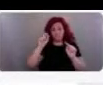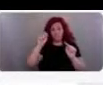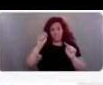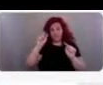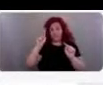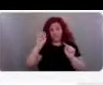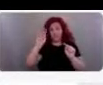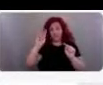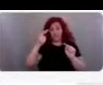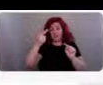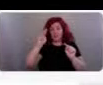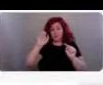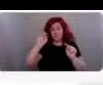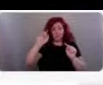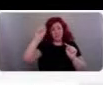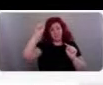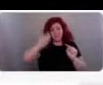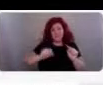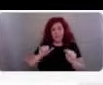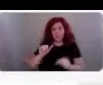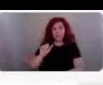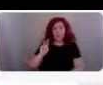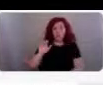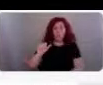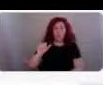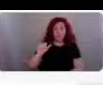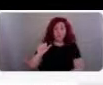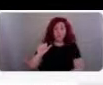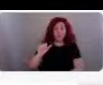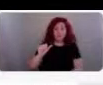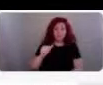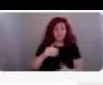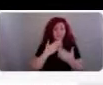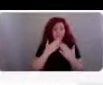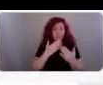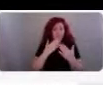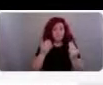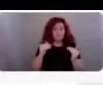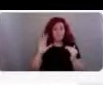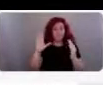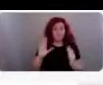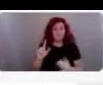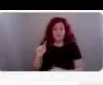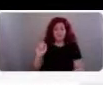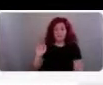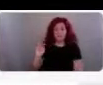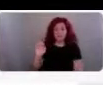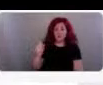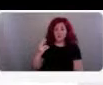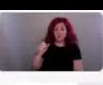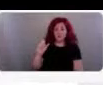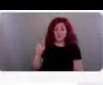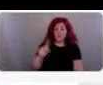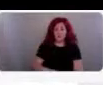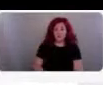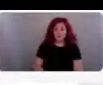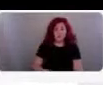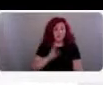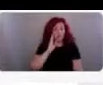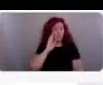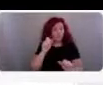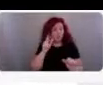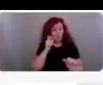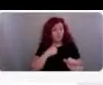almost to yuma so thank you our next speaker is tim shellick mr shalik hello can you hear